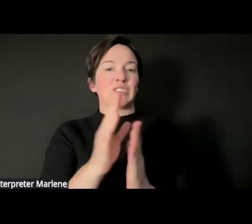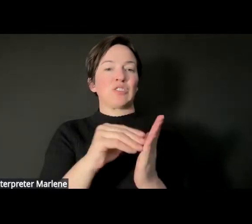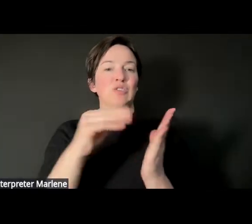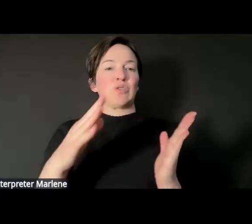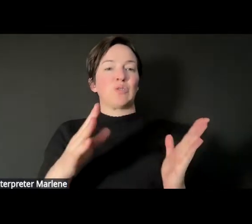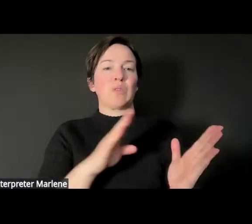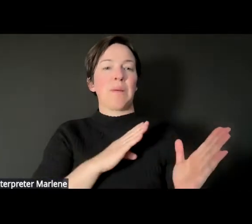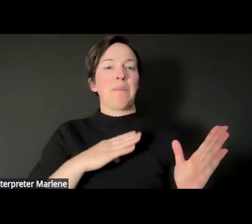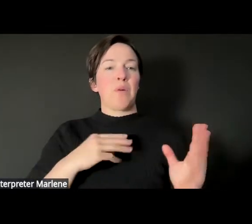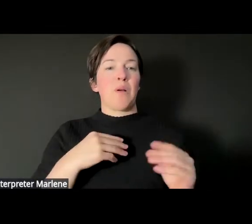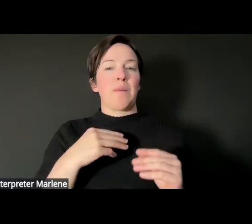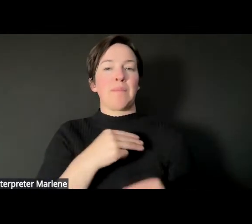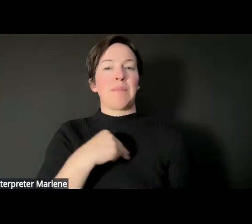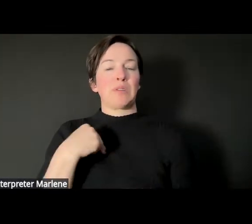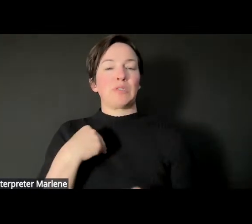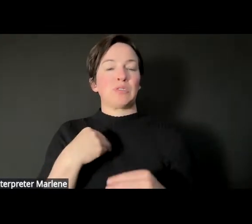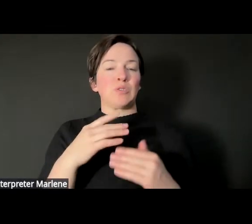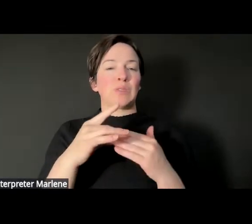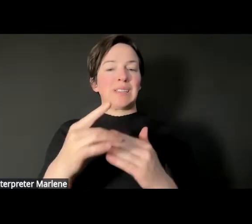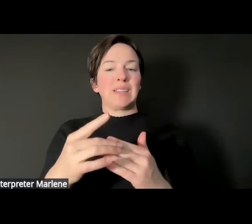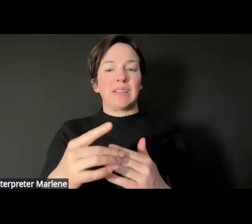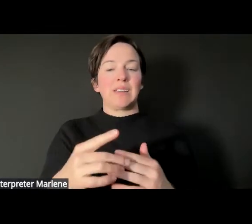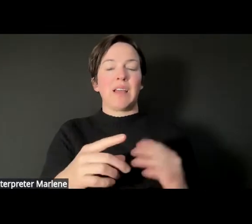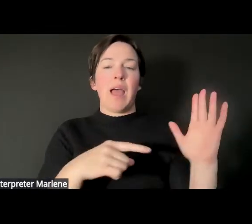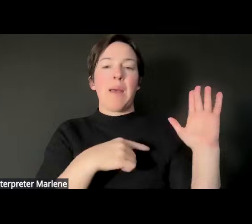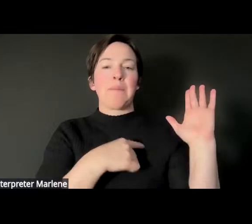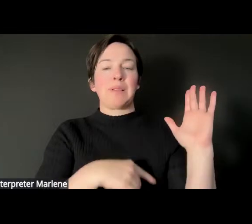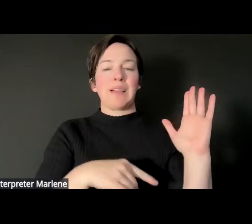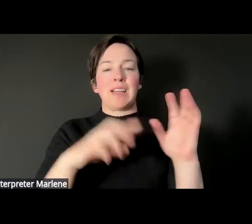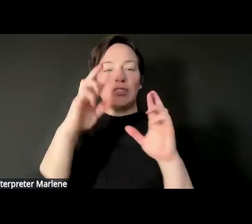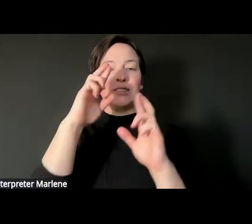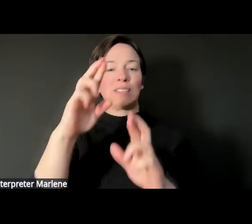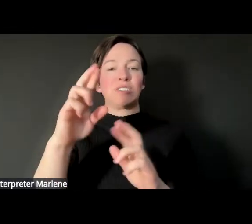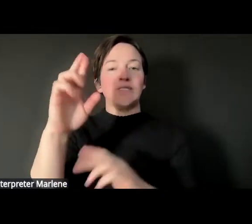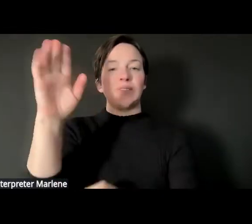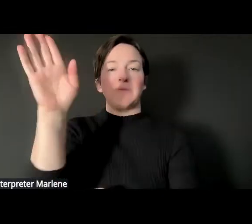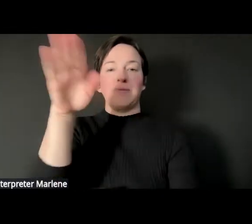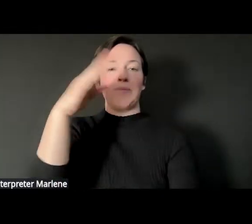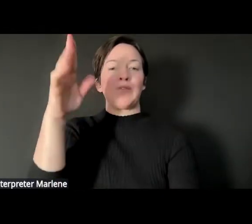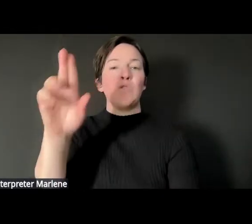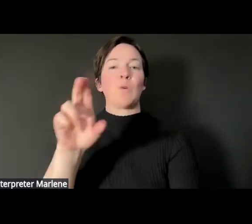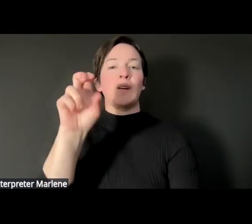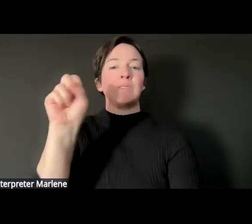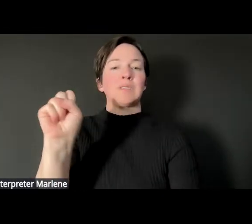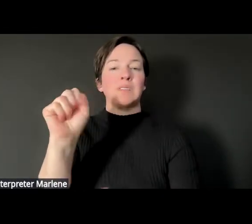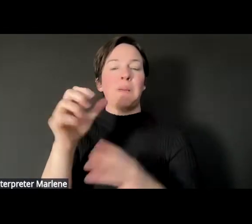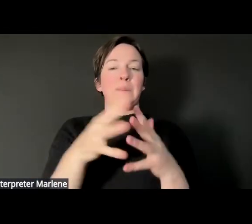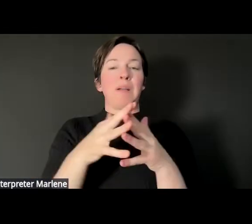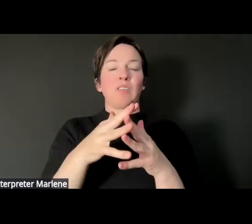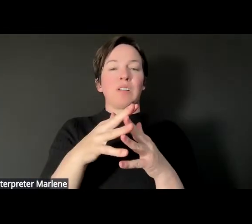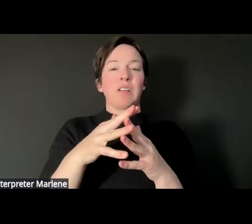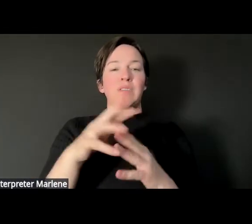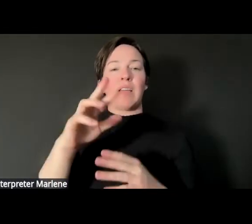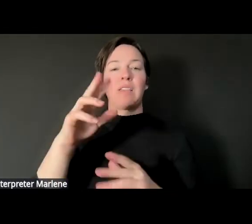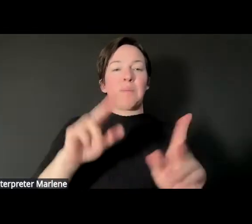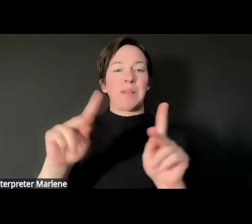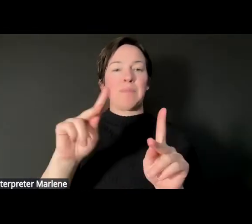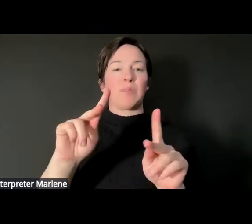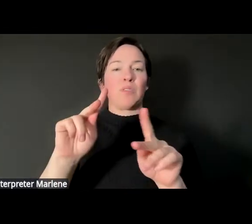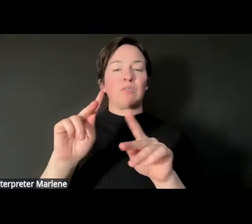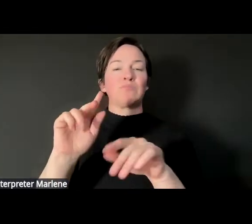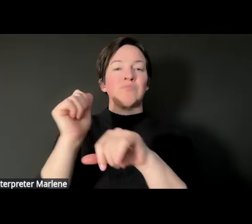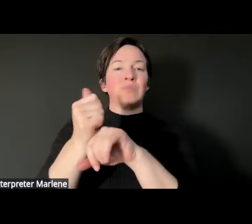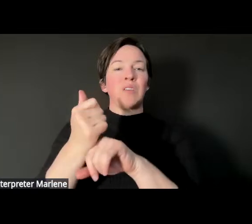Pledge of allegiance to the flag of the United States of America and to the republic for which it stands,